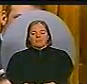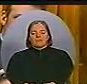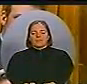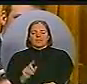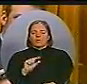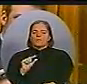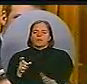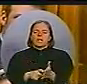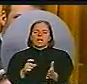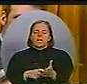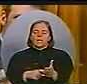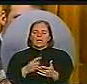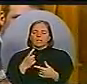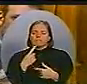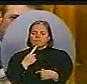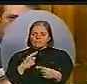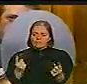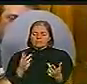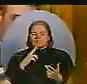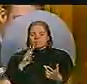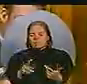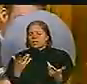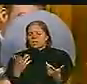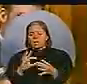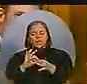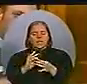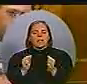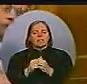about their relationship with Mr. Porter? Here, here, here, here,